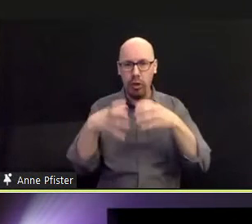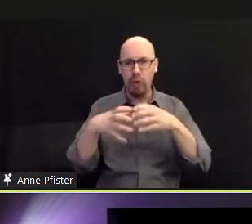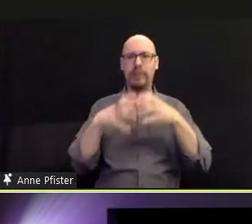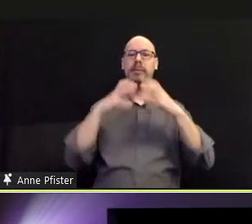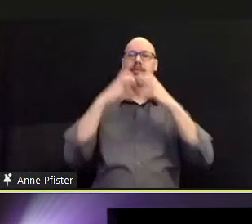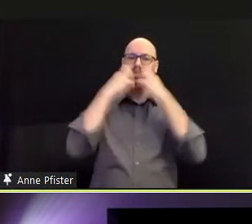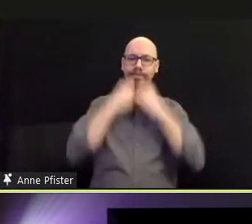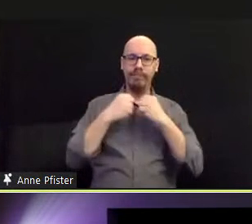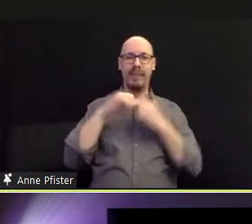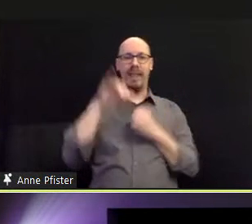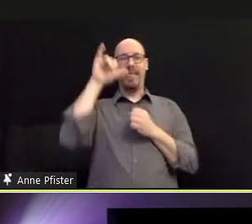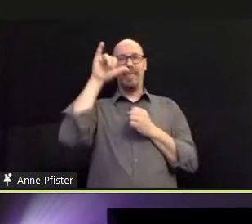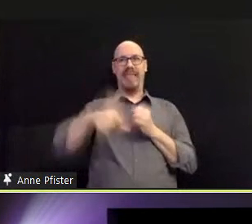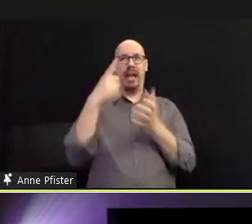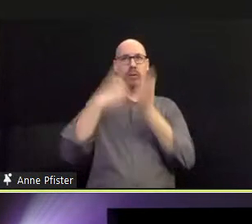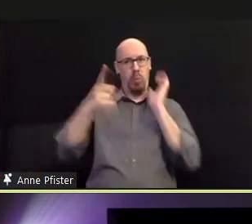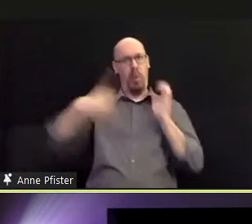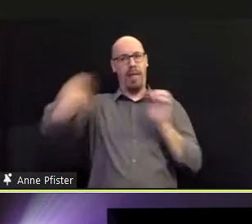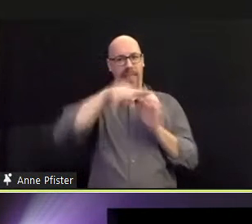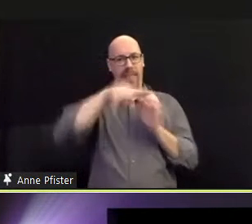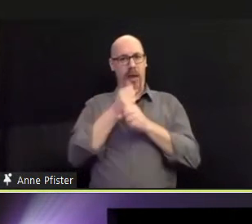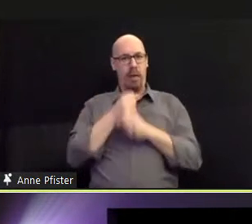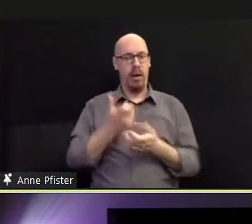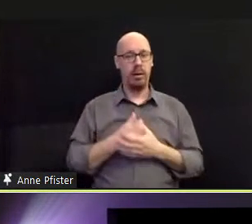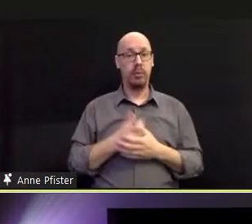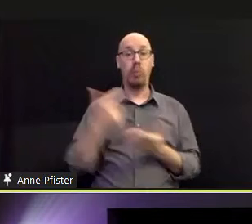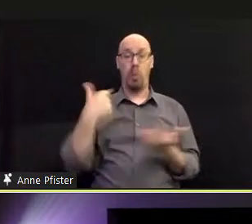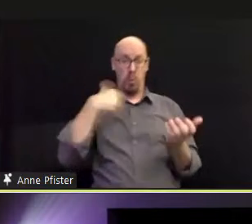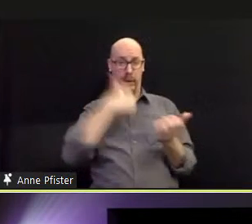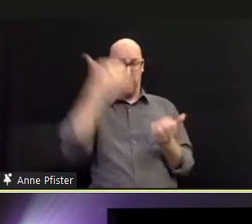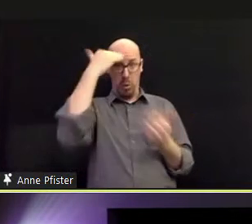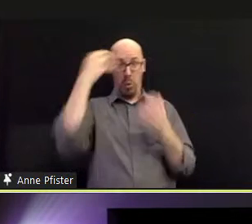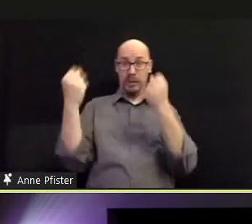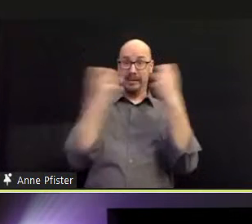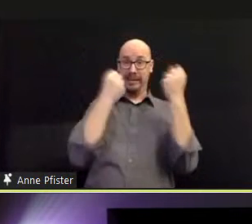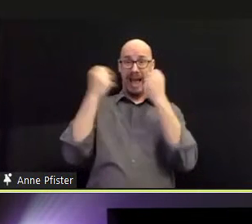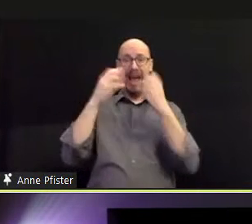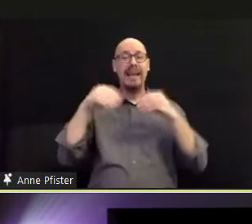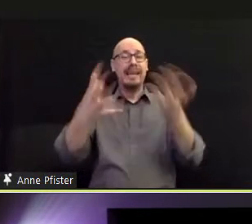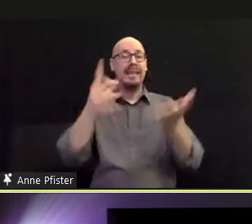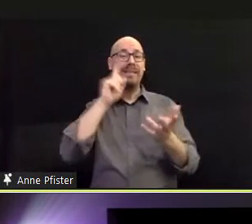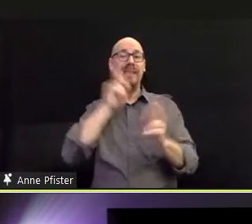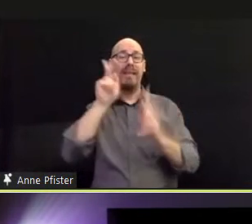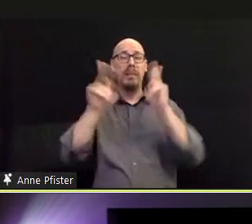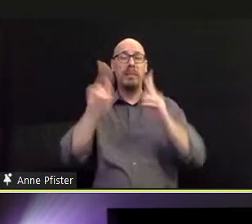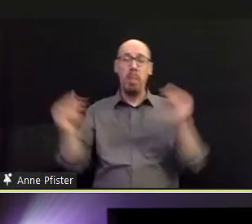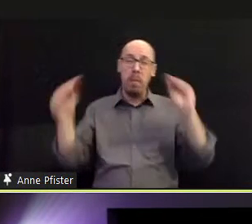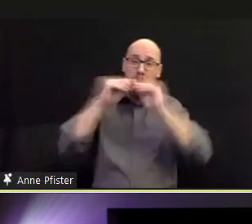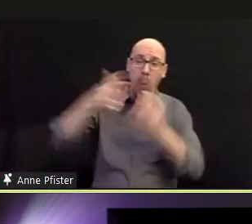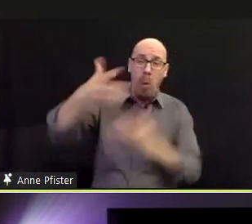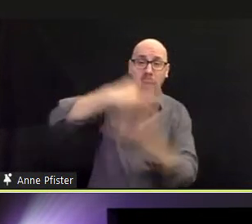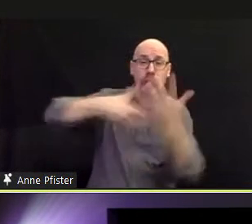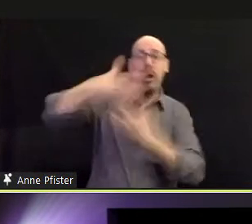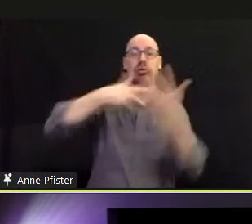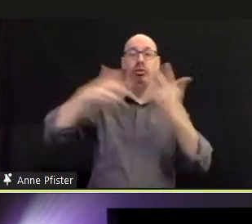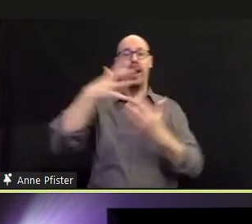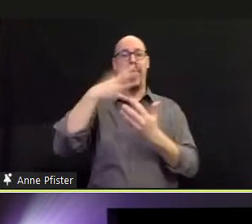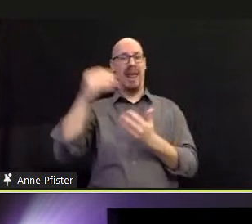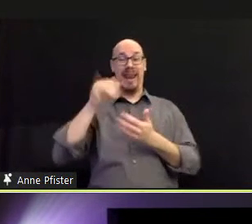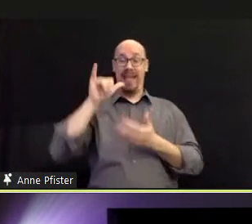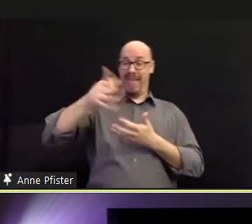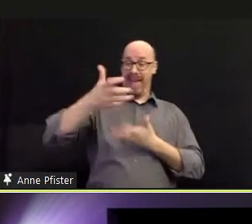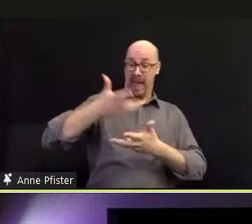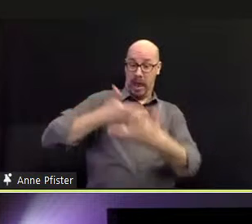what they received at IPLIAP. So as we know, sign language affords deaf people much more interaction, and the mutual nature of interactivity